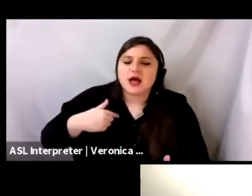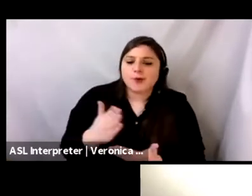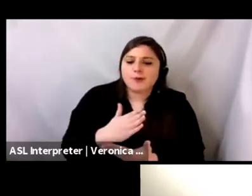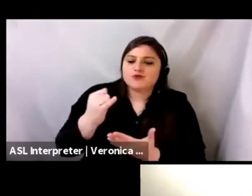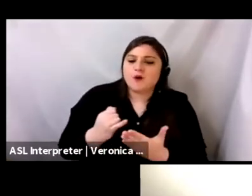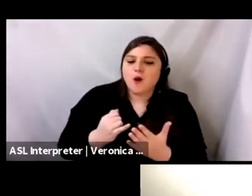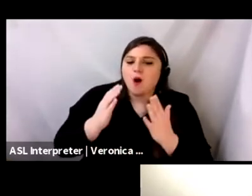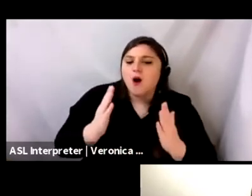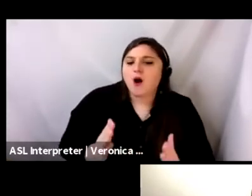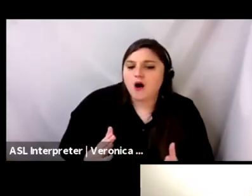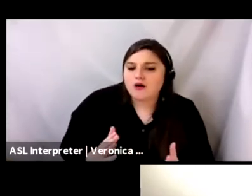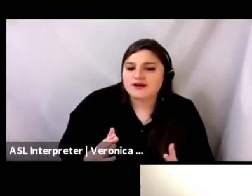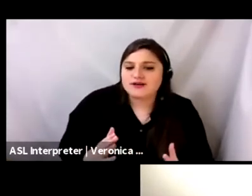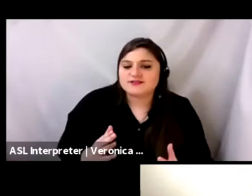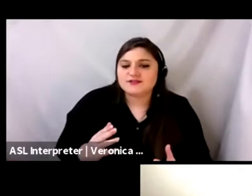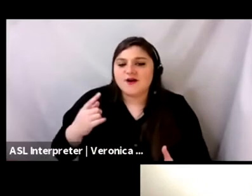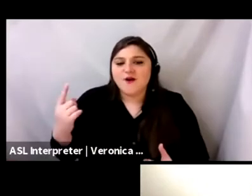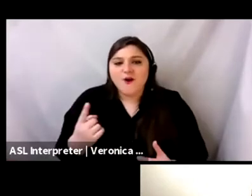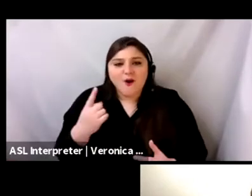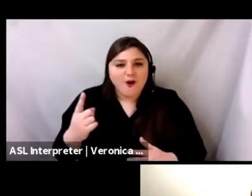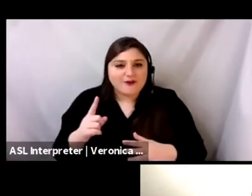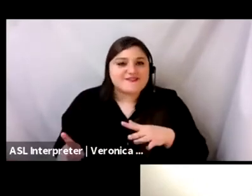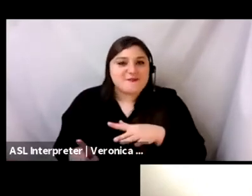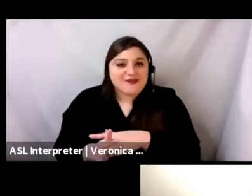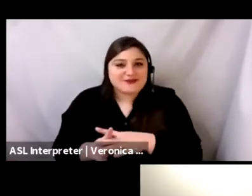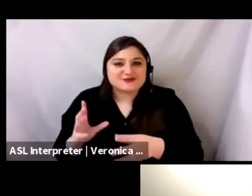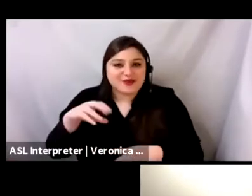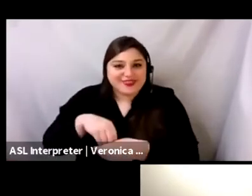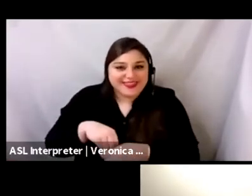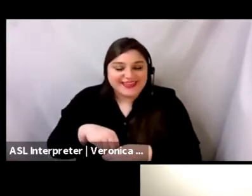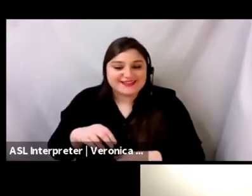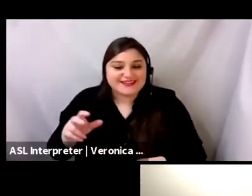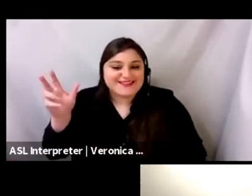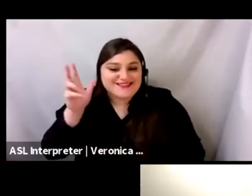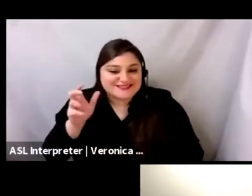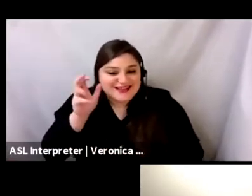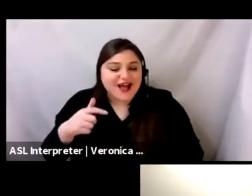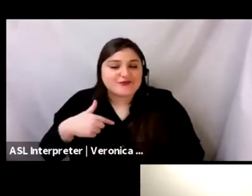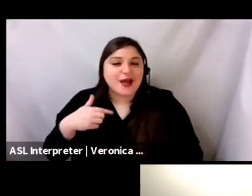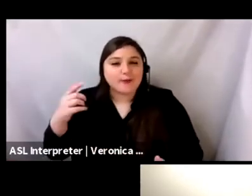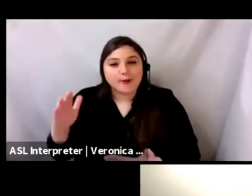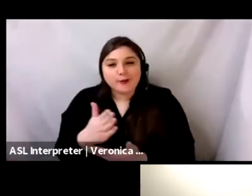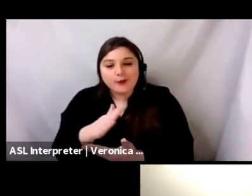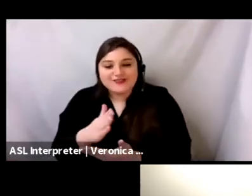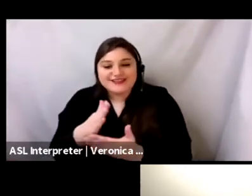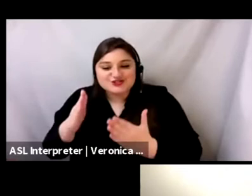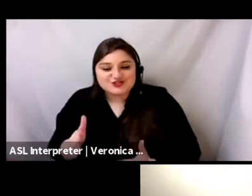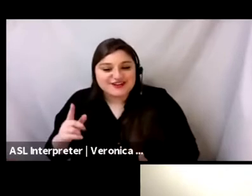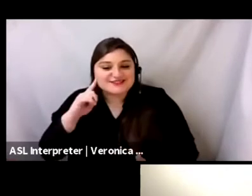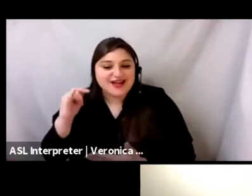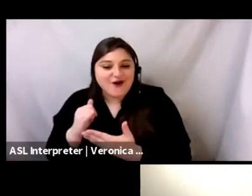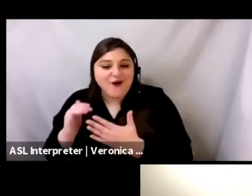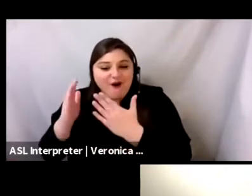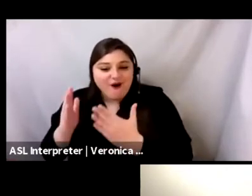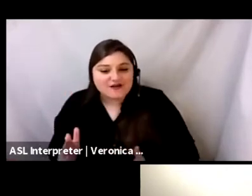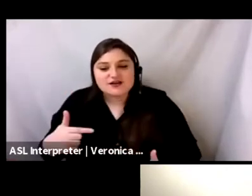noise, interferences, politics of sound. As you may have noticed, my mother tongue is French, and I hope you can understand me